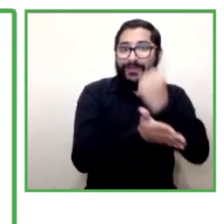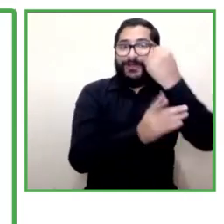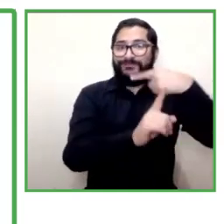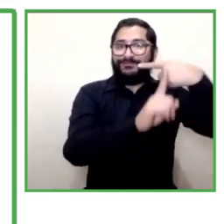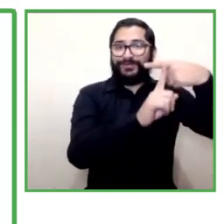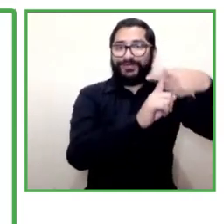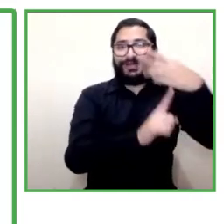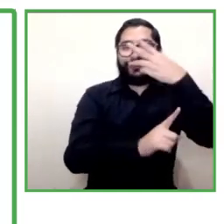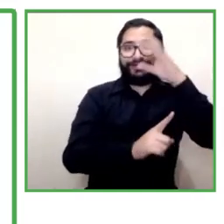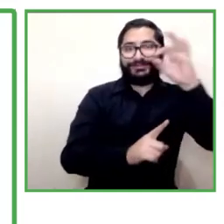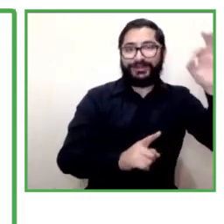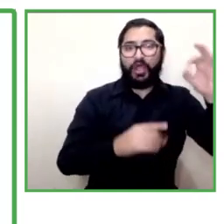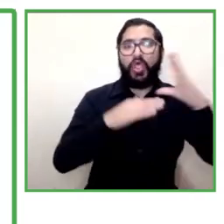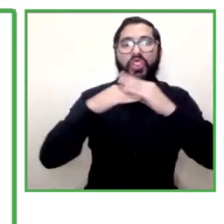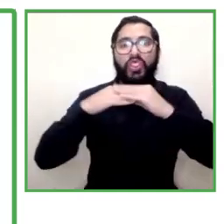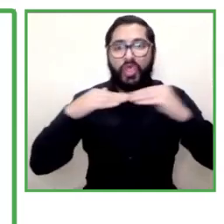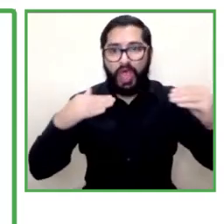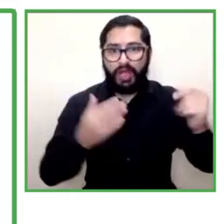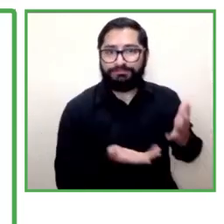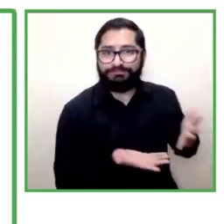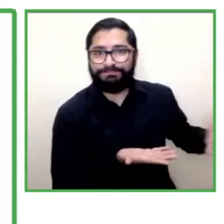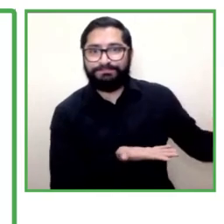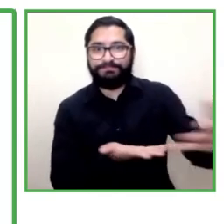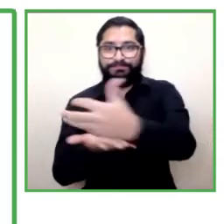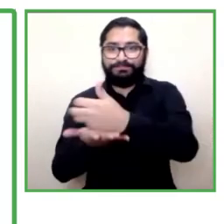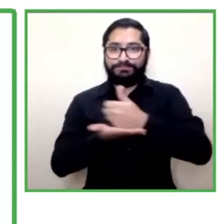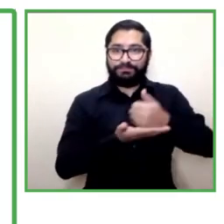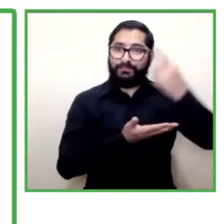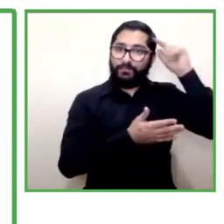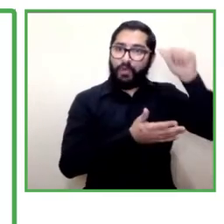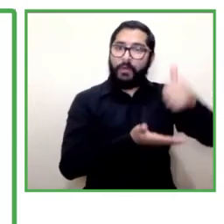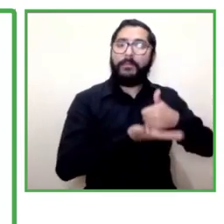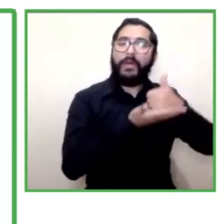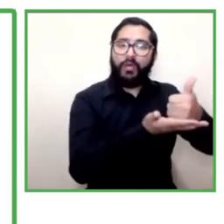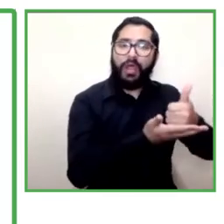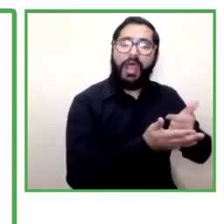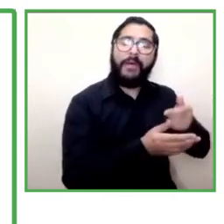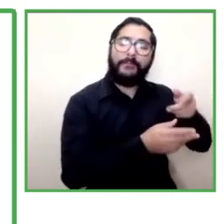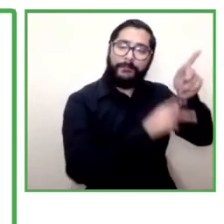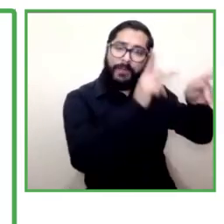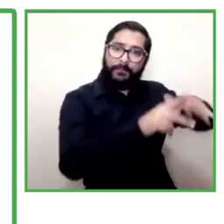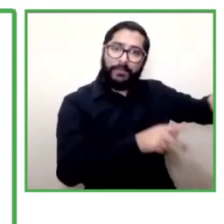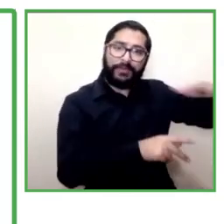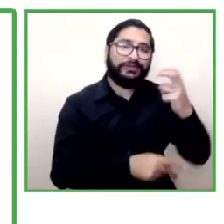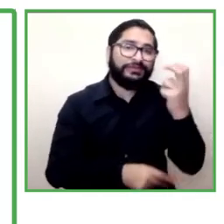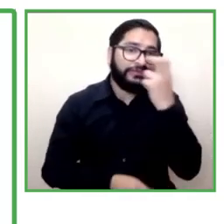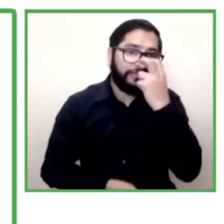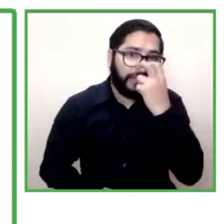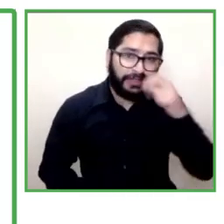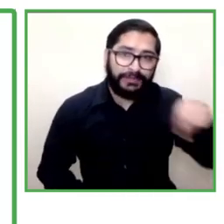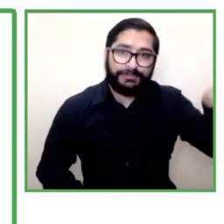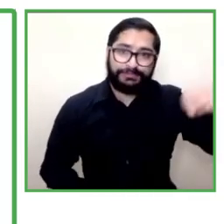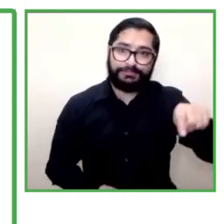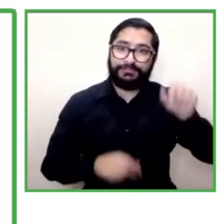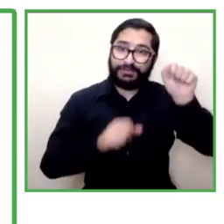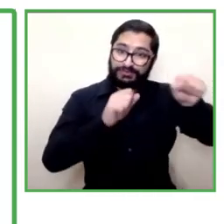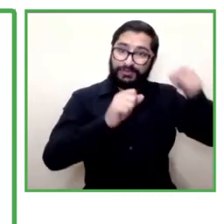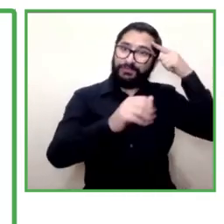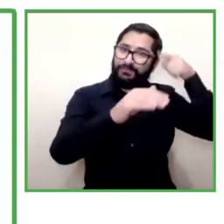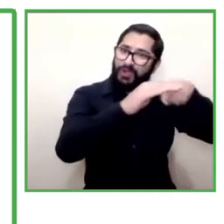have 3 times more visually impaired visitors as before the service is available. So this year, we launched a